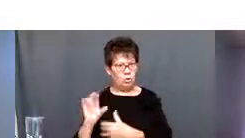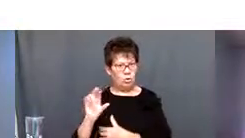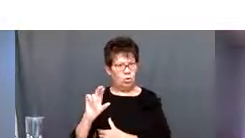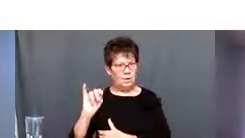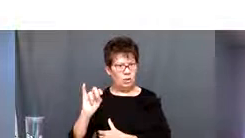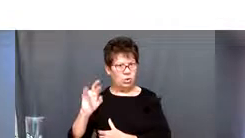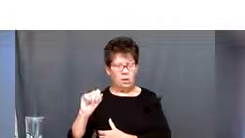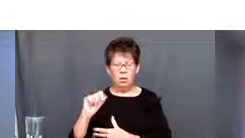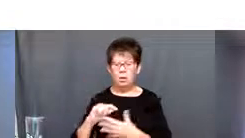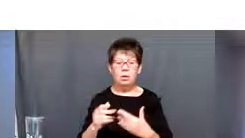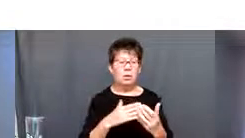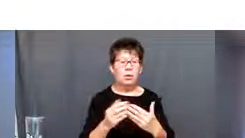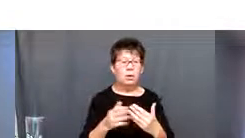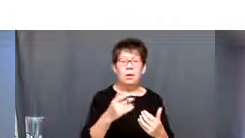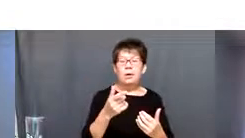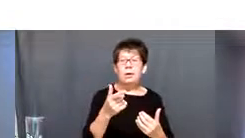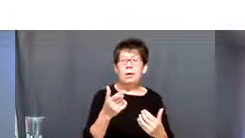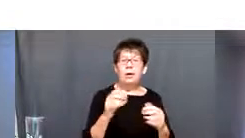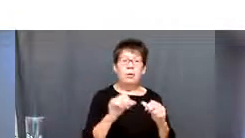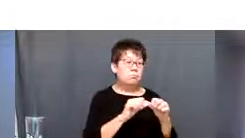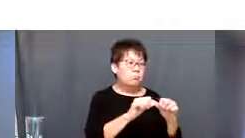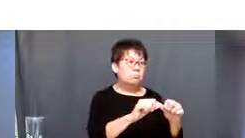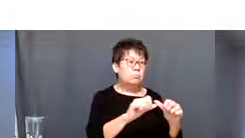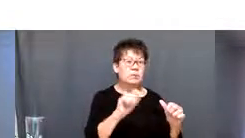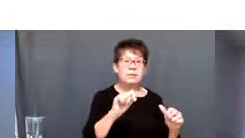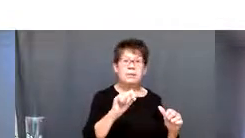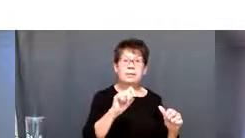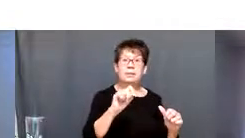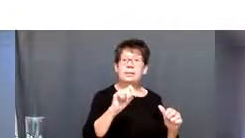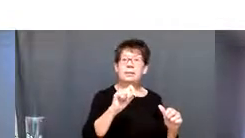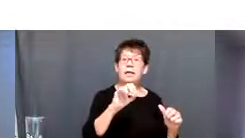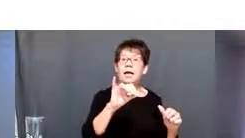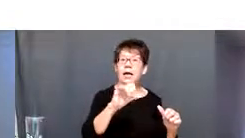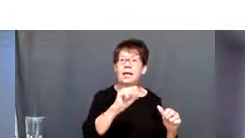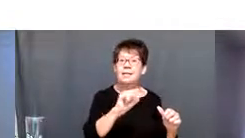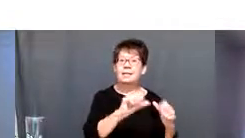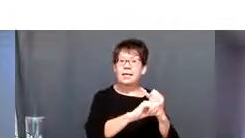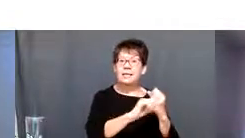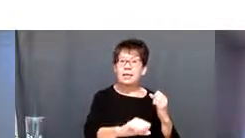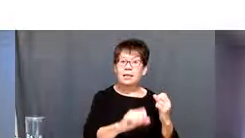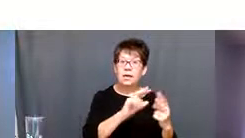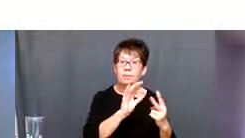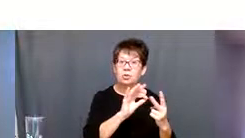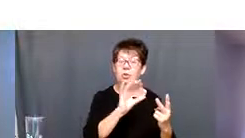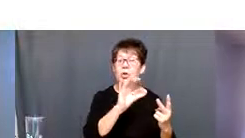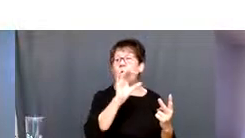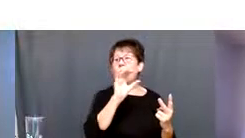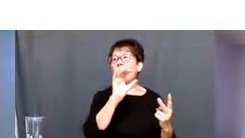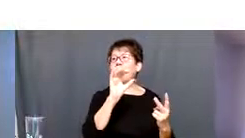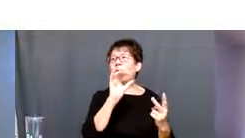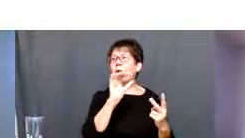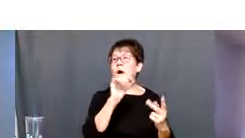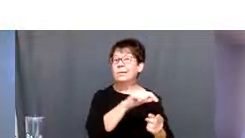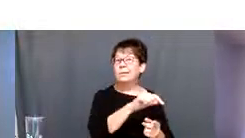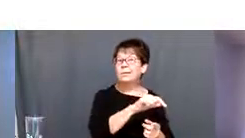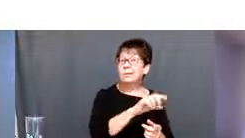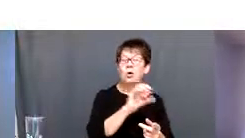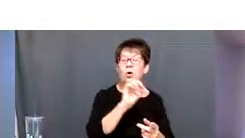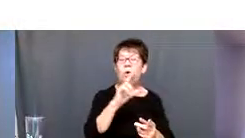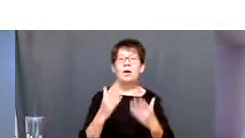regardless of whether you decide to keep on with the TEIS extended option, or if you're leaning that way, or if you're leaning